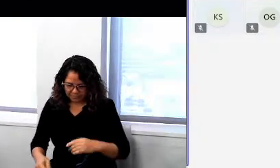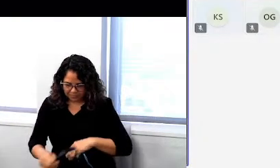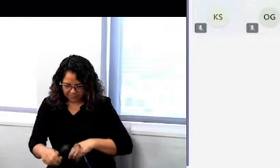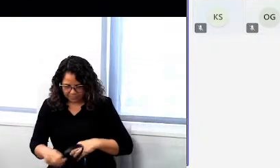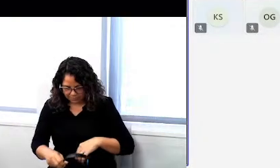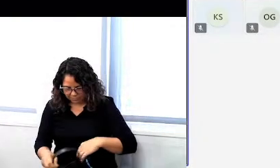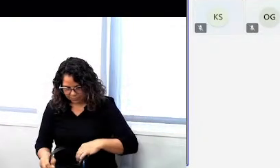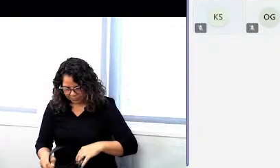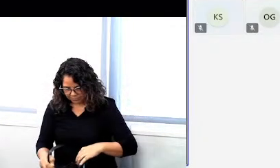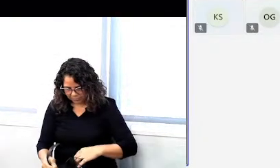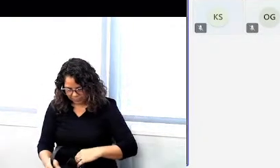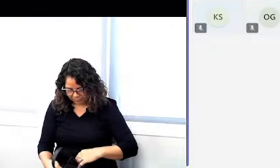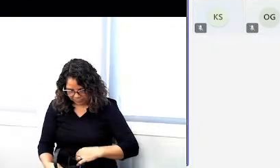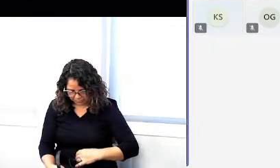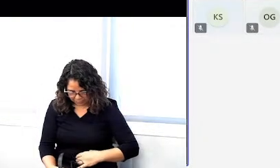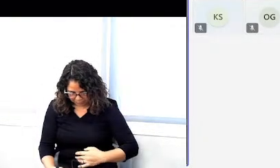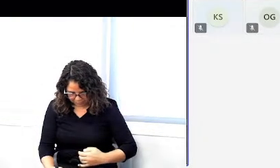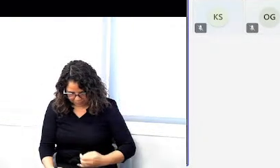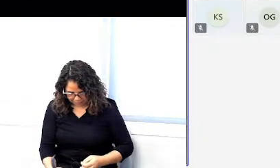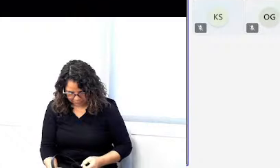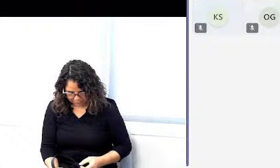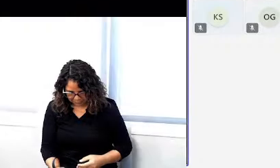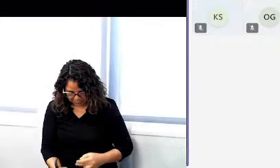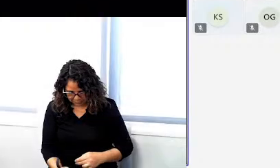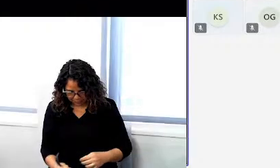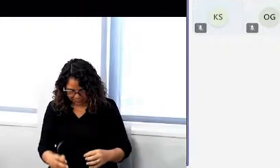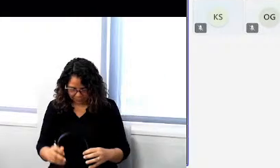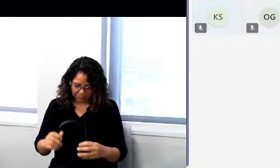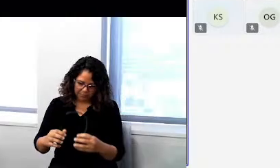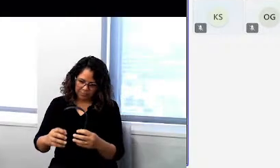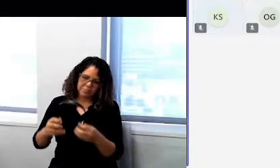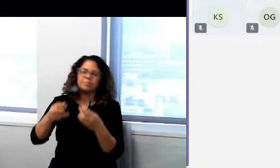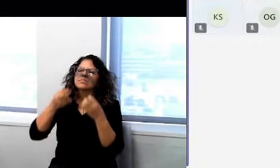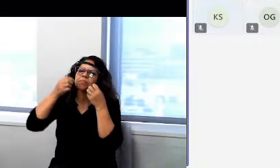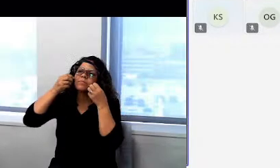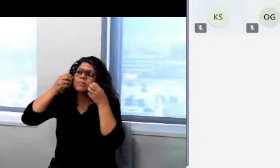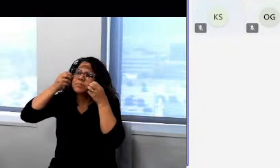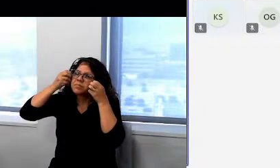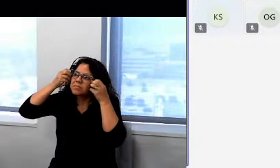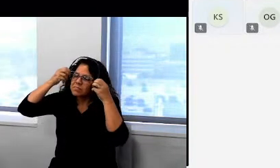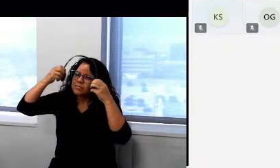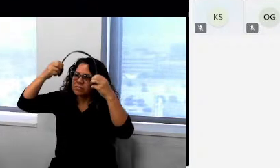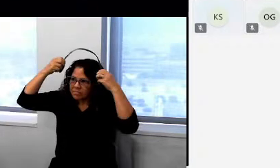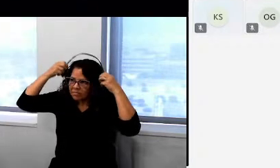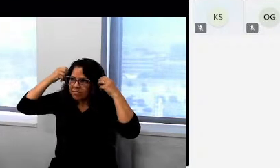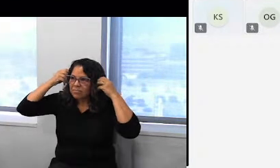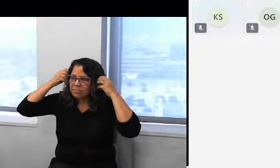Mr. Fernandez. Is that acceptable, or did you want to prefer a different order?